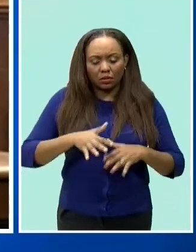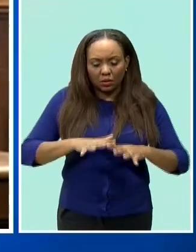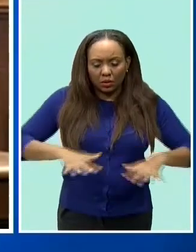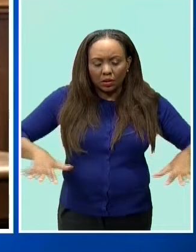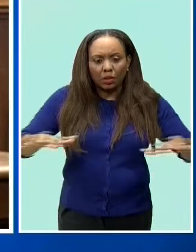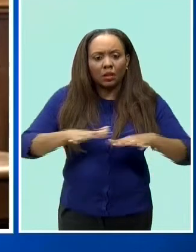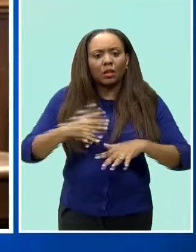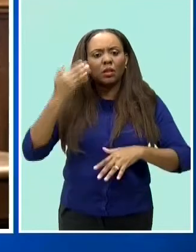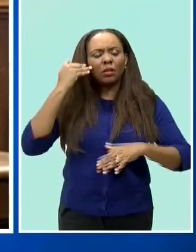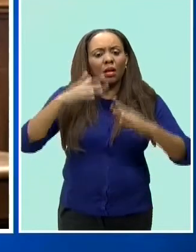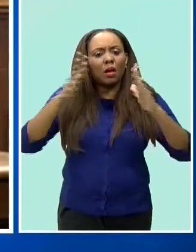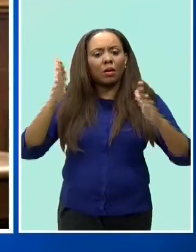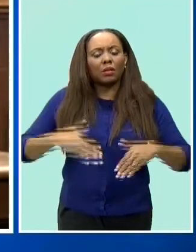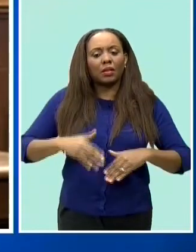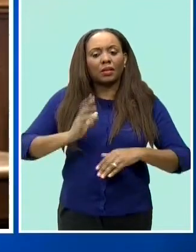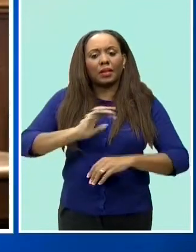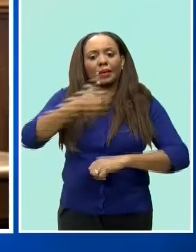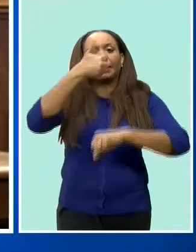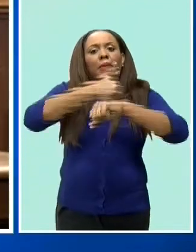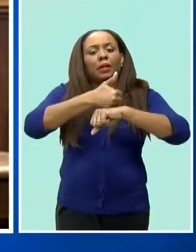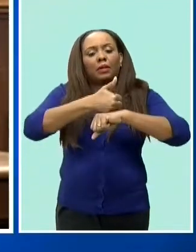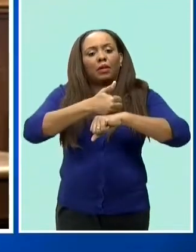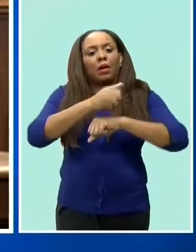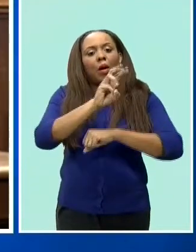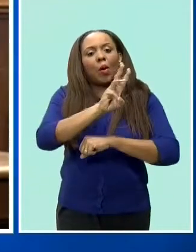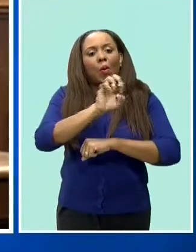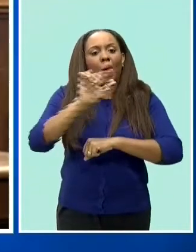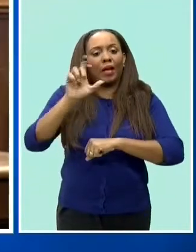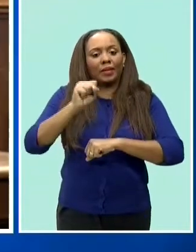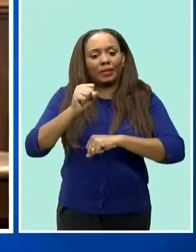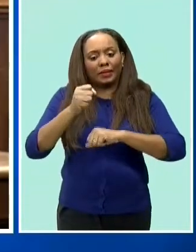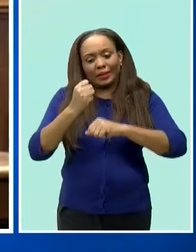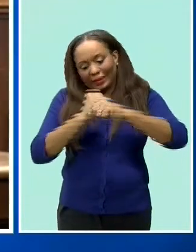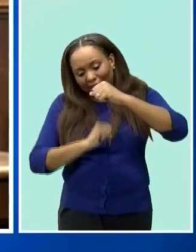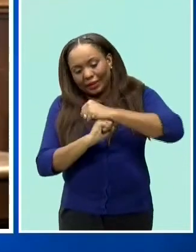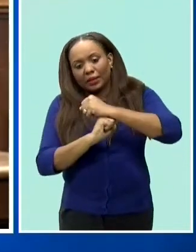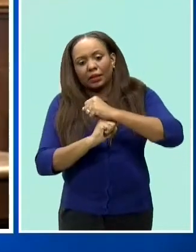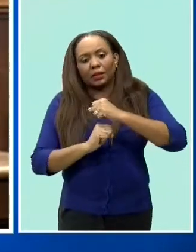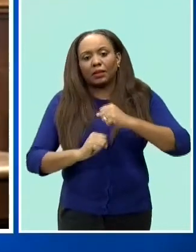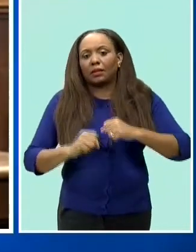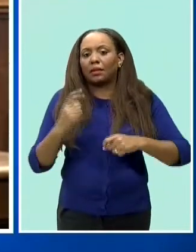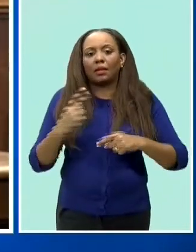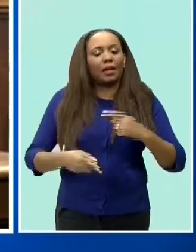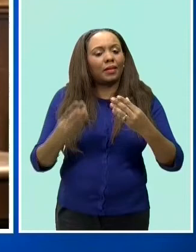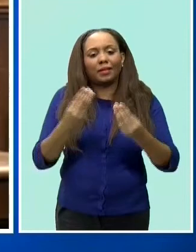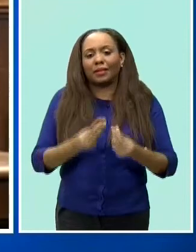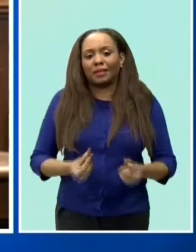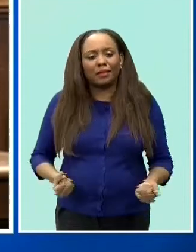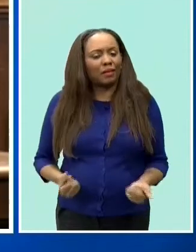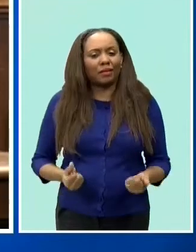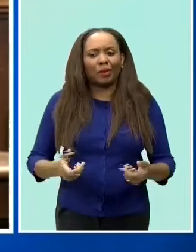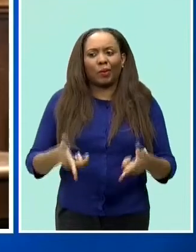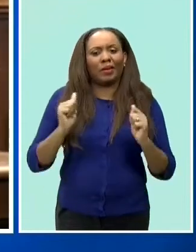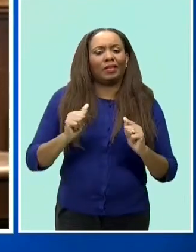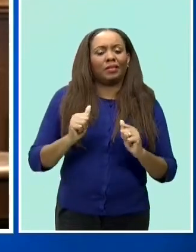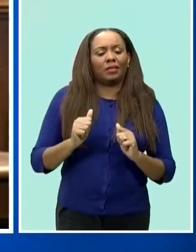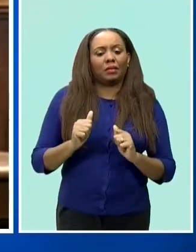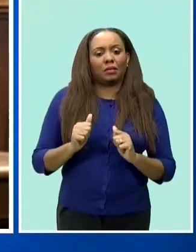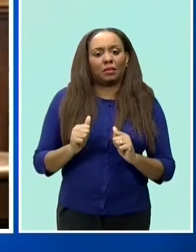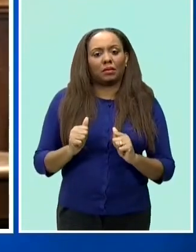on wells, that you could actually get those problems rectified. But in many cases, we may